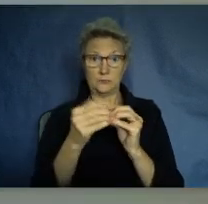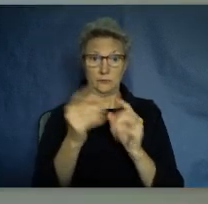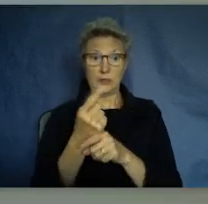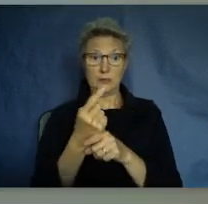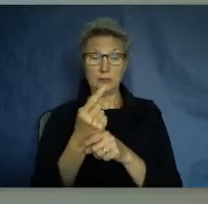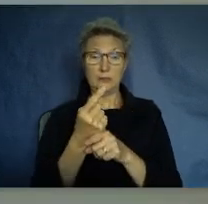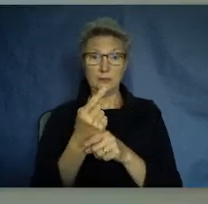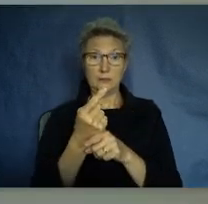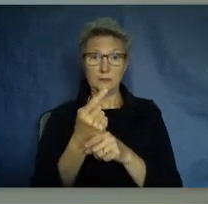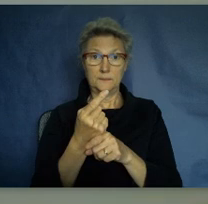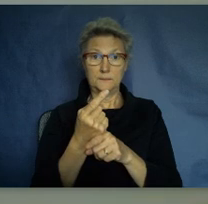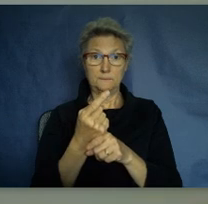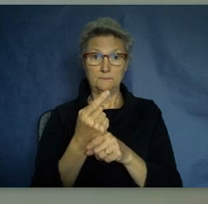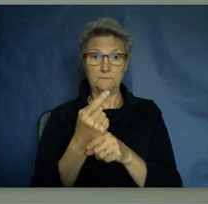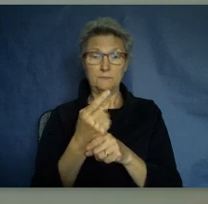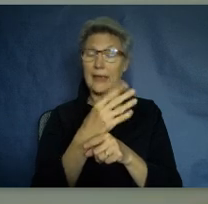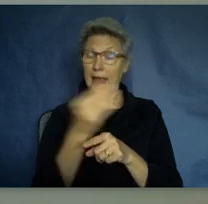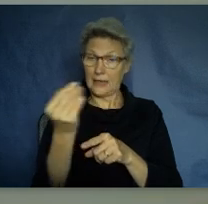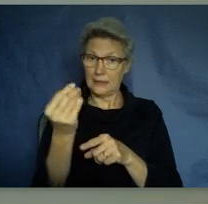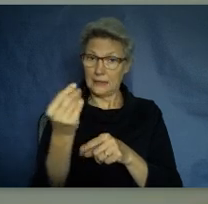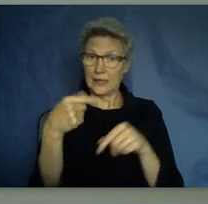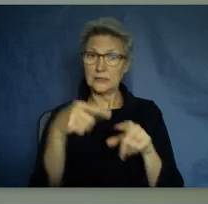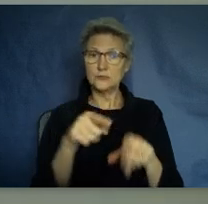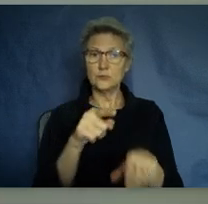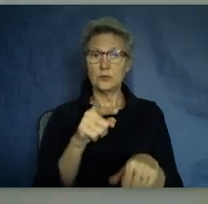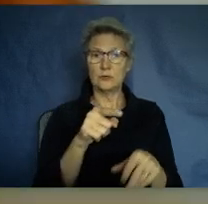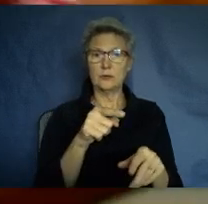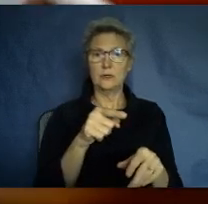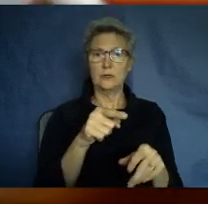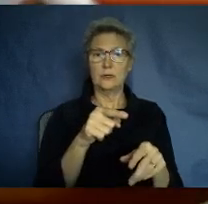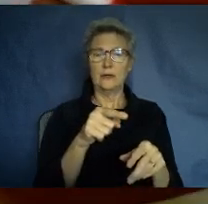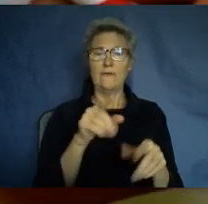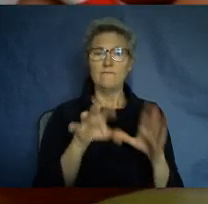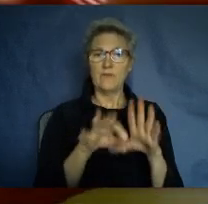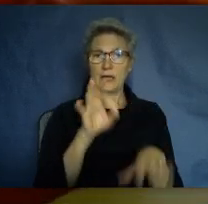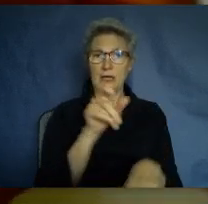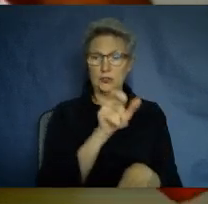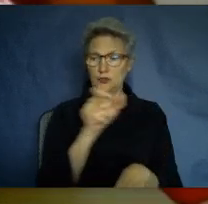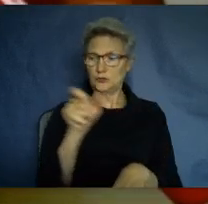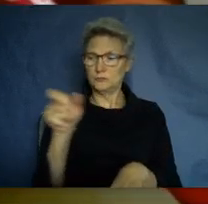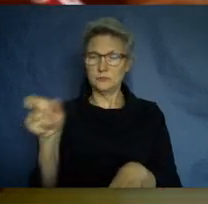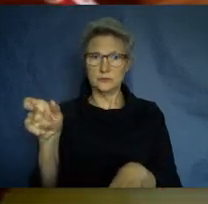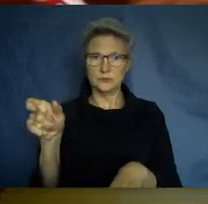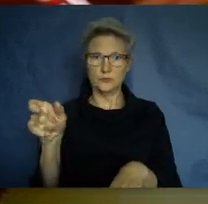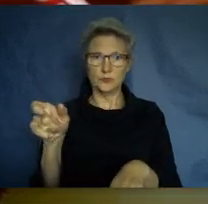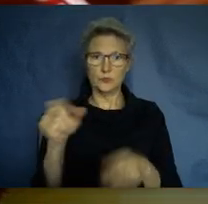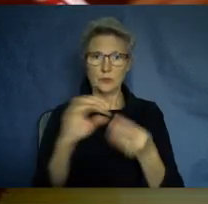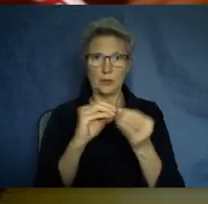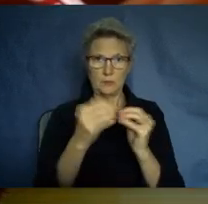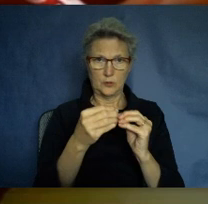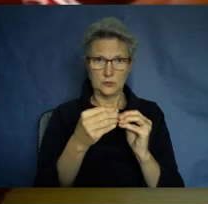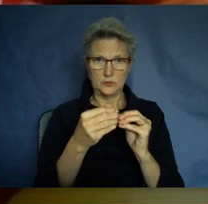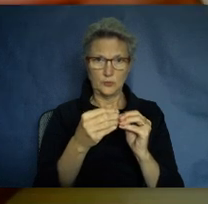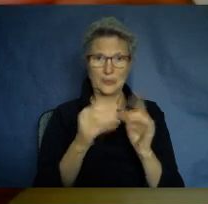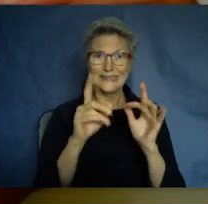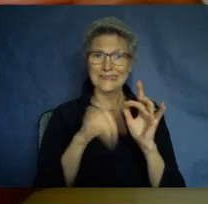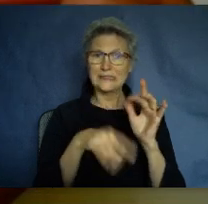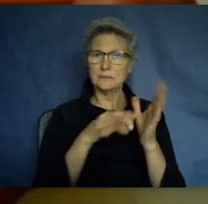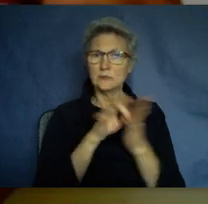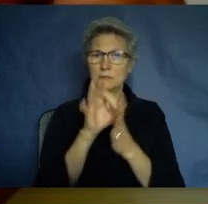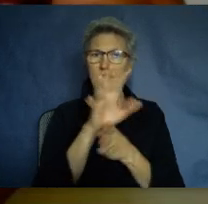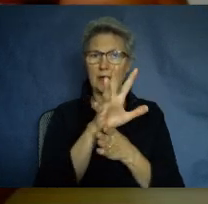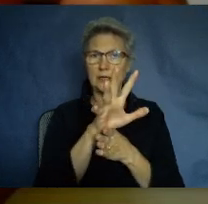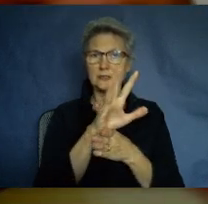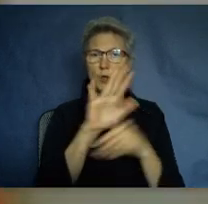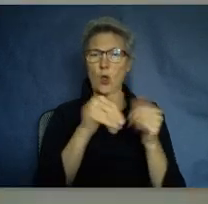right? And as we were at finding our terms here, we noticed that we could be skip counting by fives because these